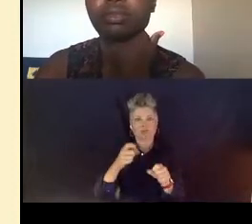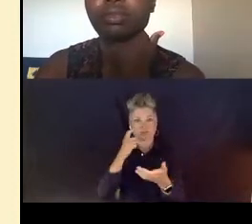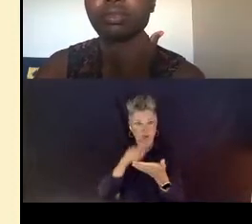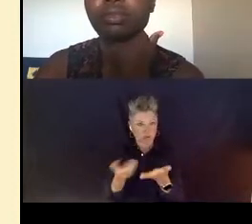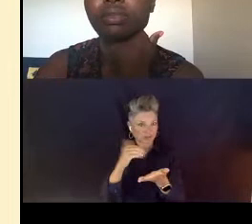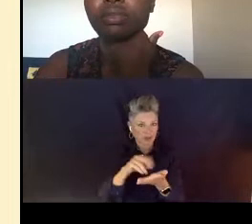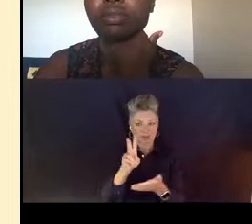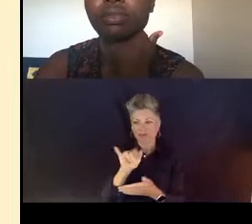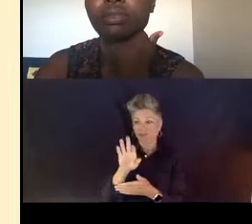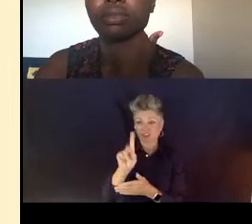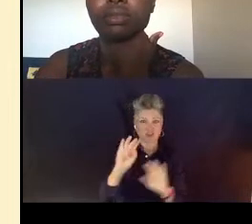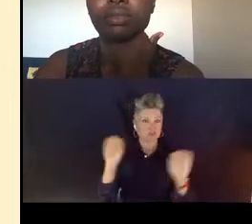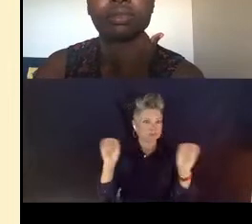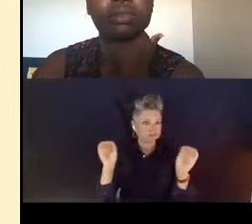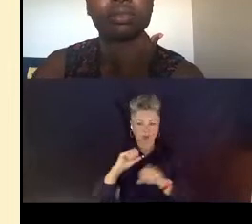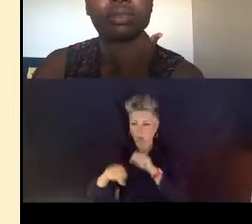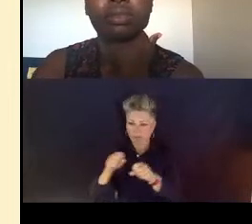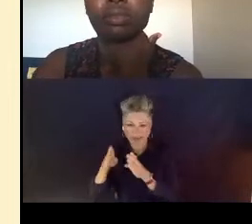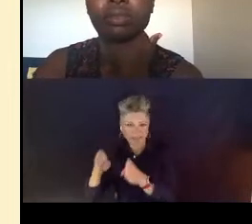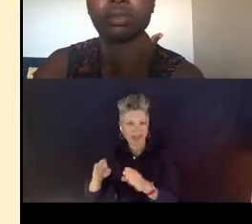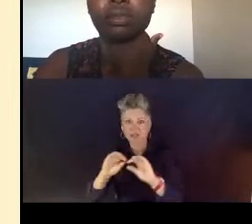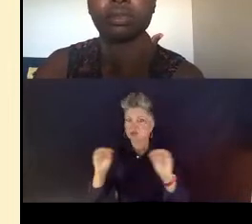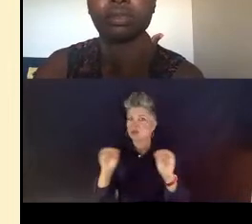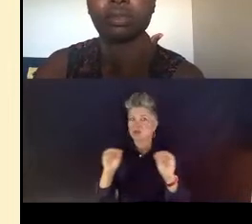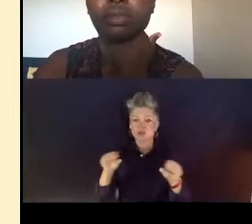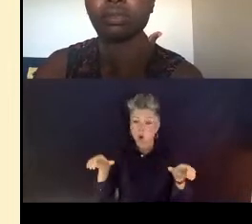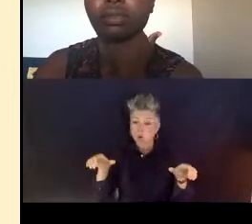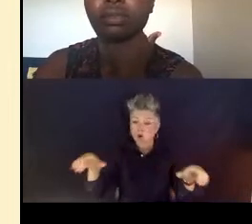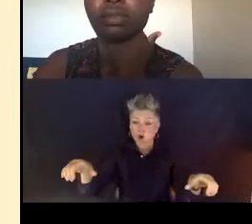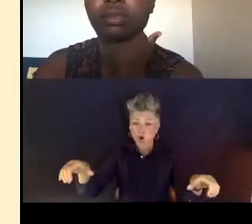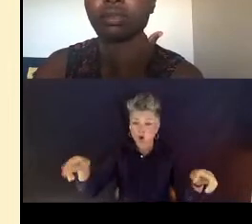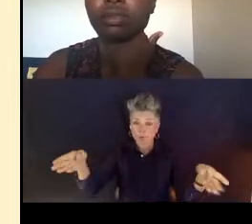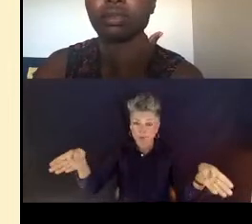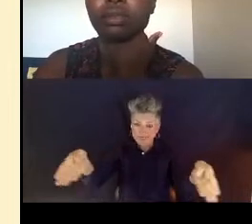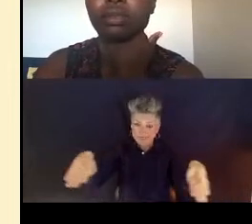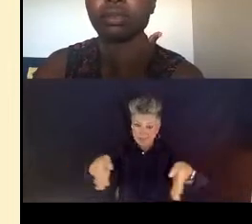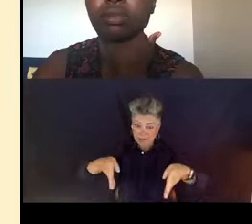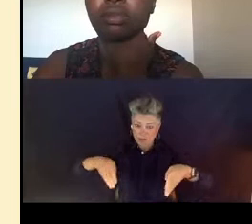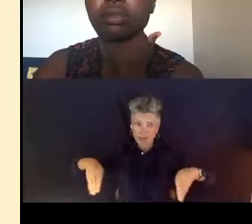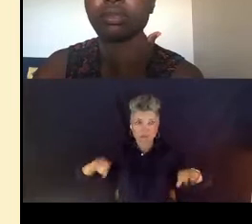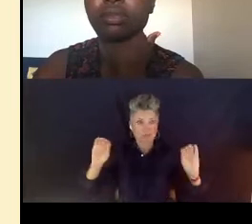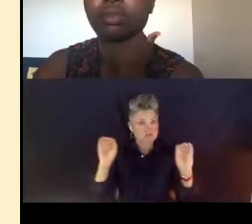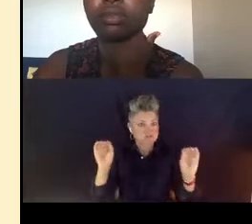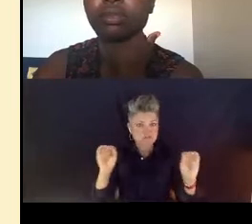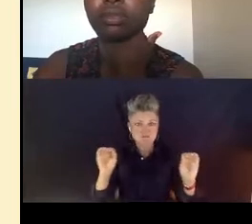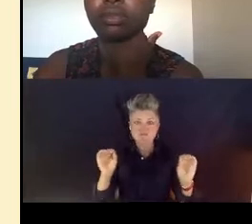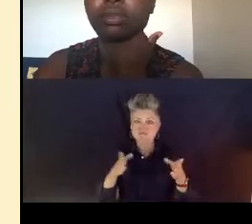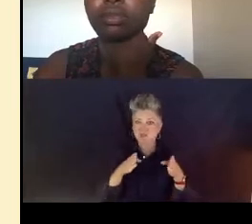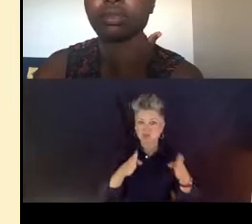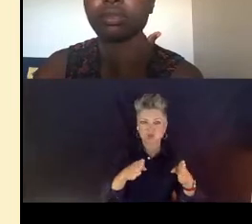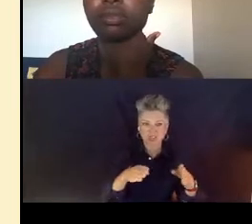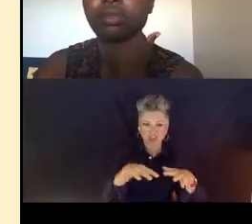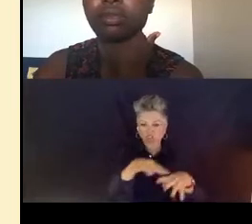bike lanes, no curb extensions, street is busted up, 2 lines that are a